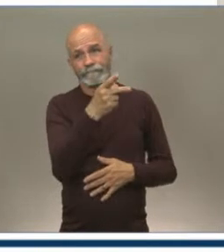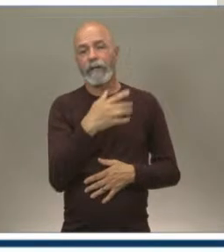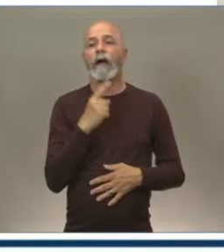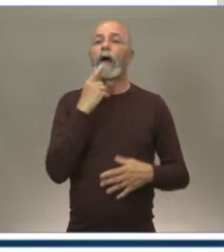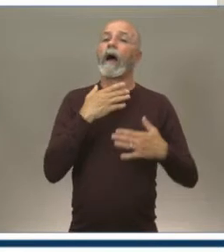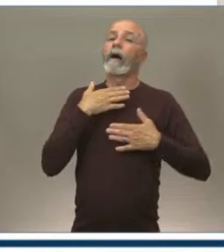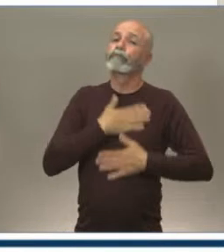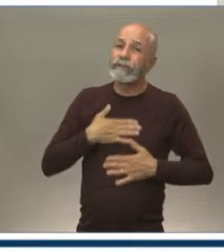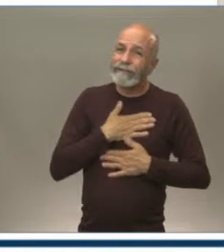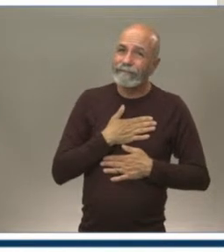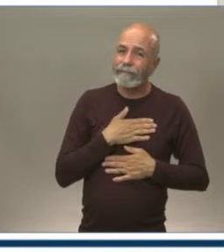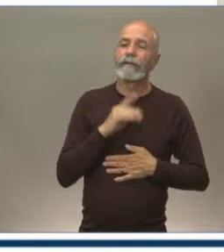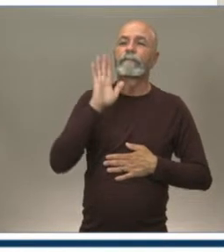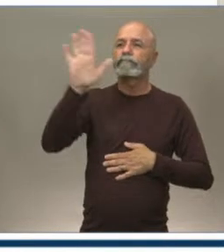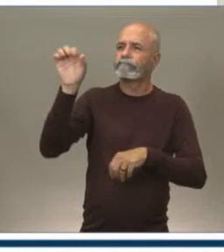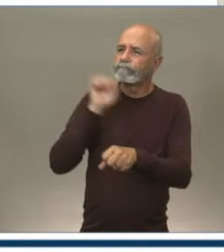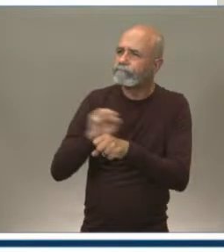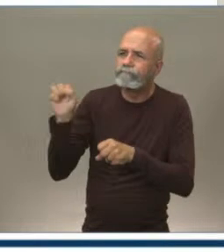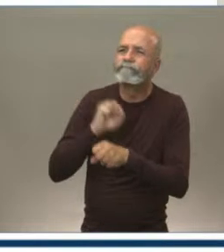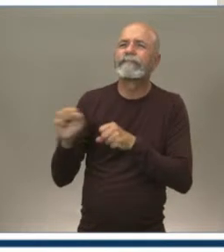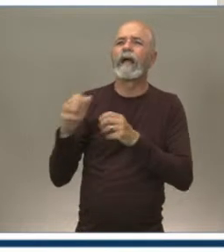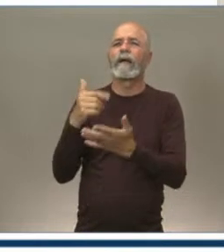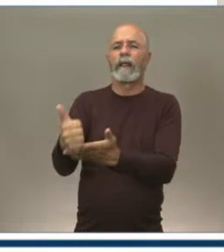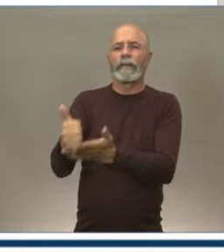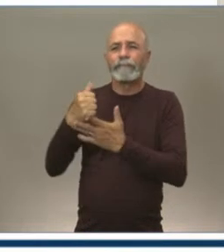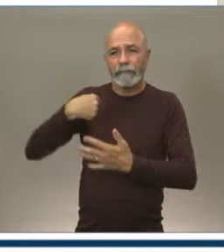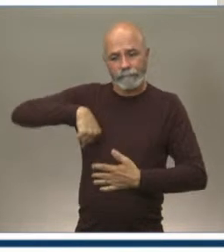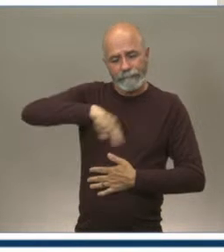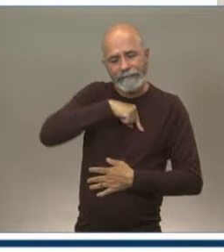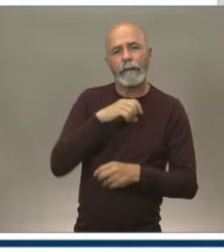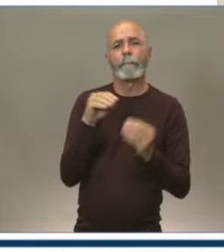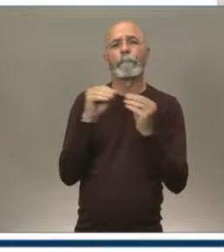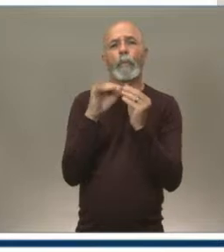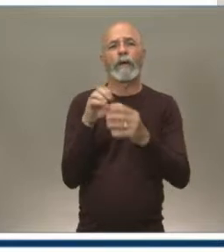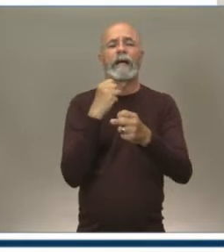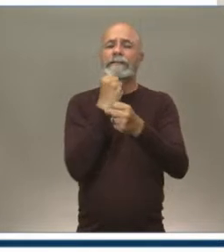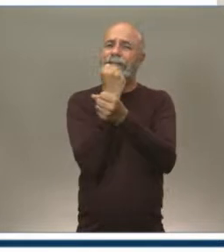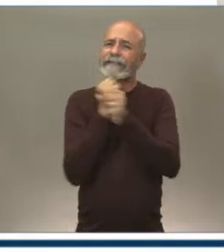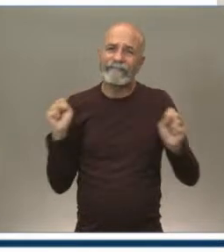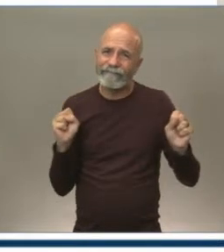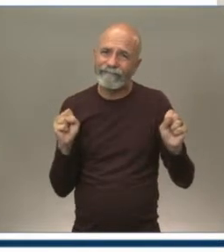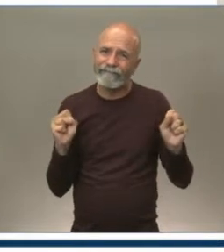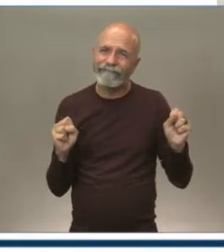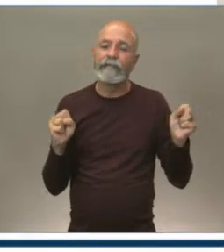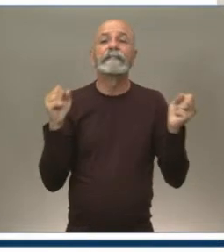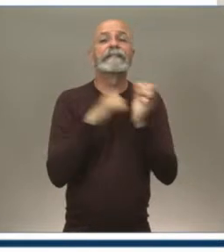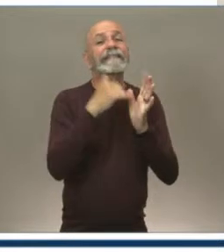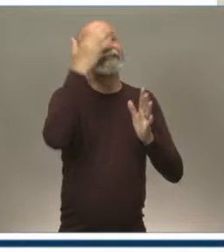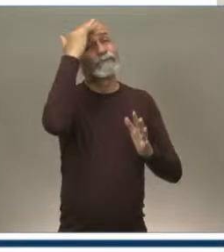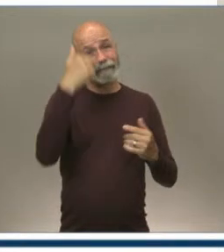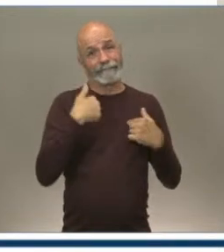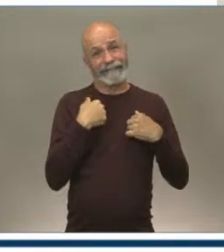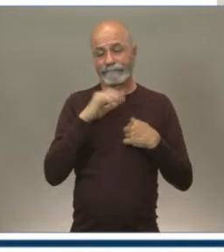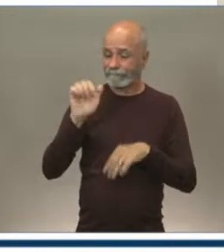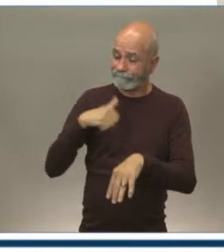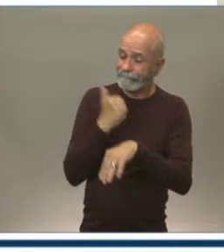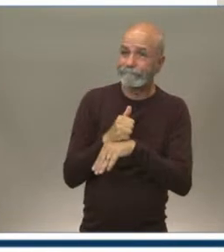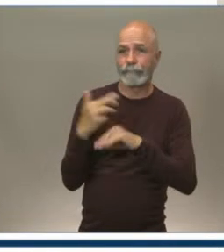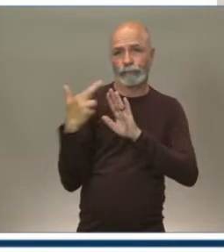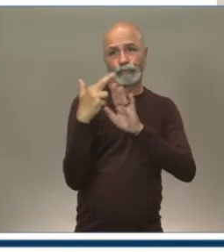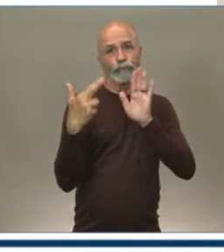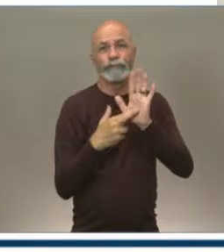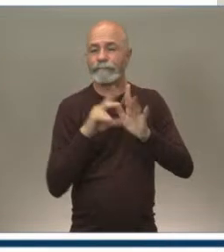team are doing to keep all of us safe. And to your point, that's why restrictions and protocols are that much more important, because as we